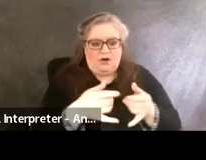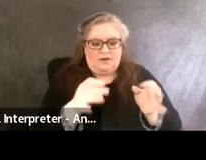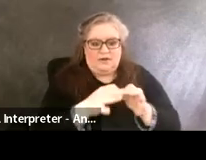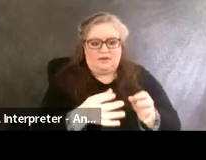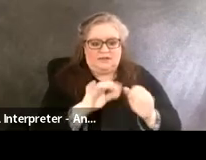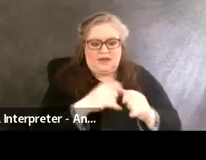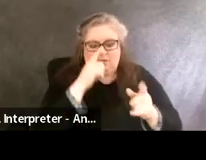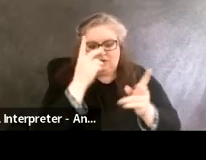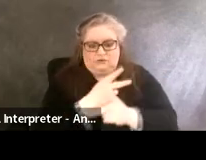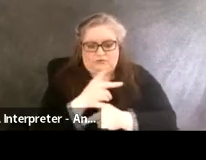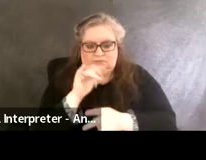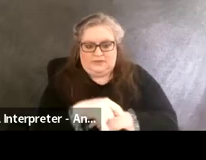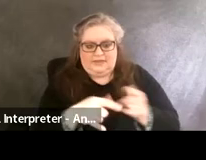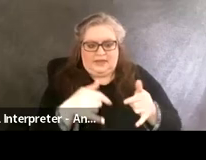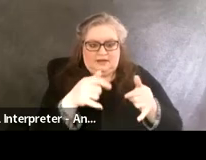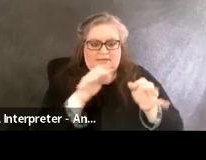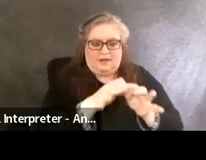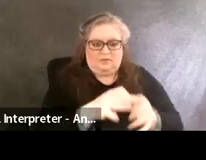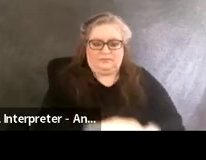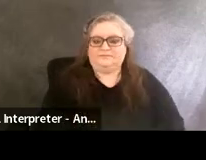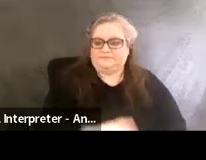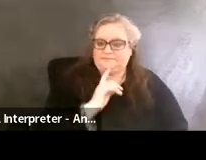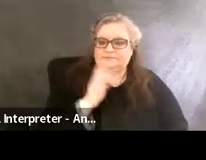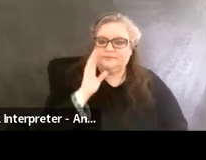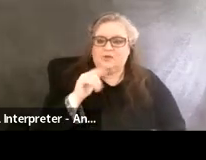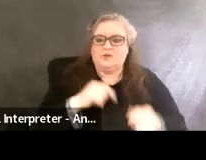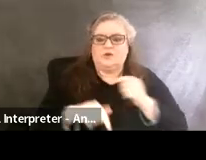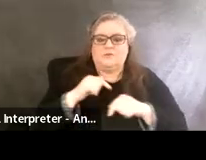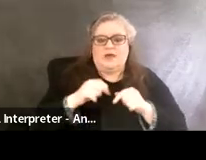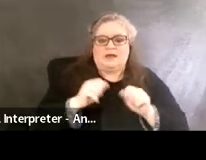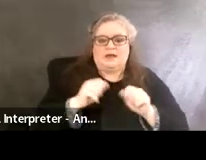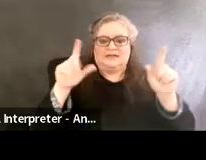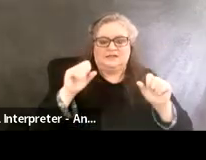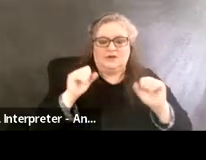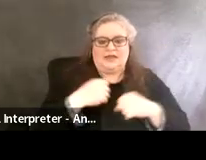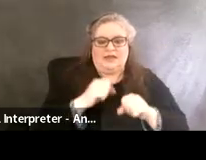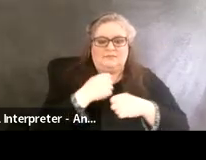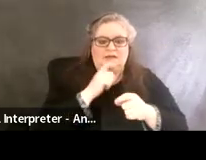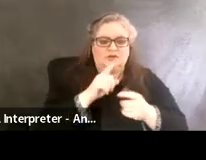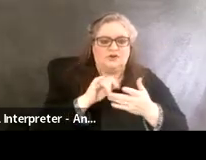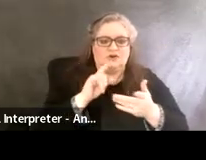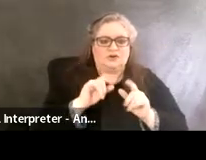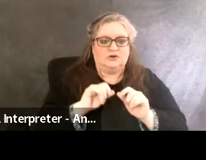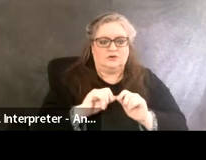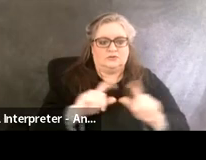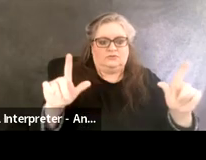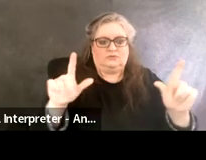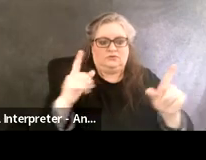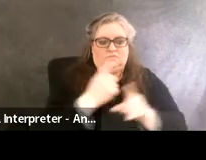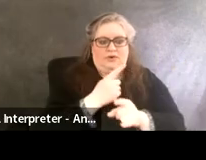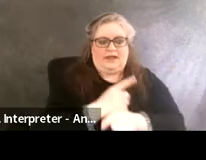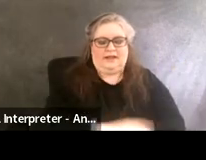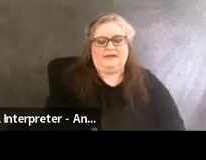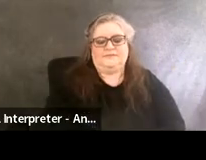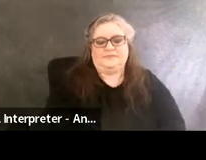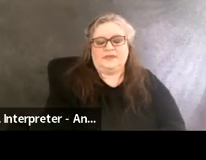that's determined? Sure. I am going to jump back in my slides so I can make sure and get that information correctly.